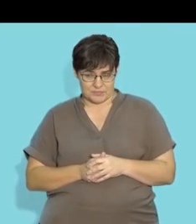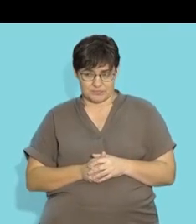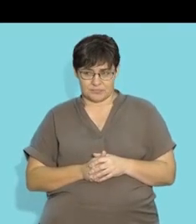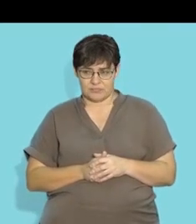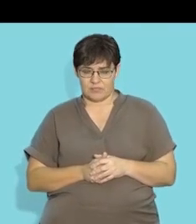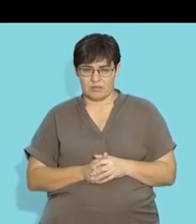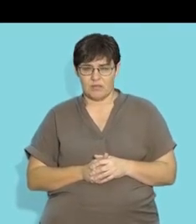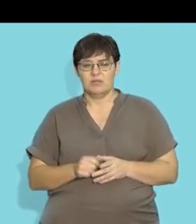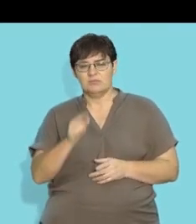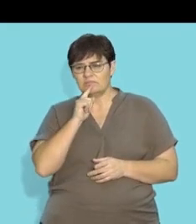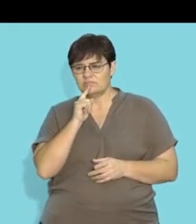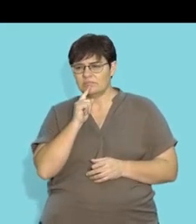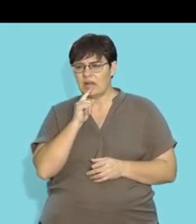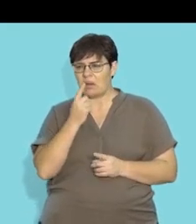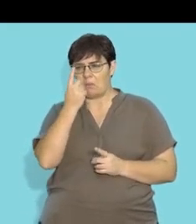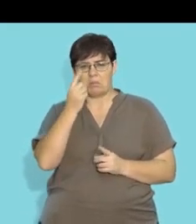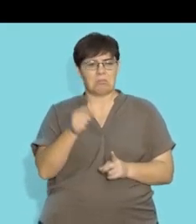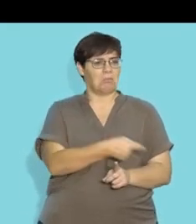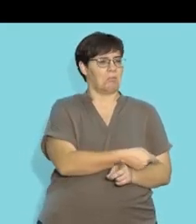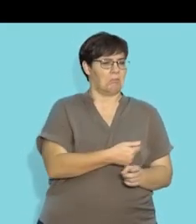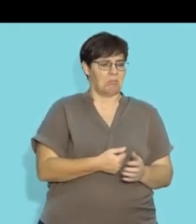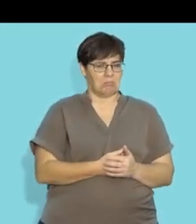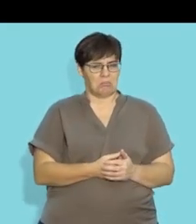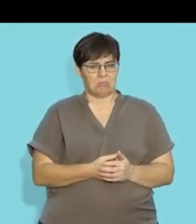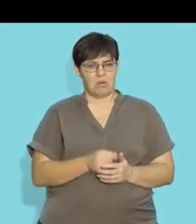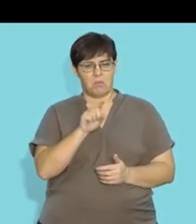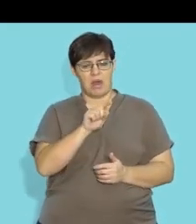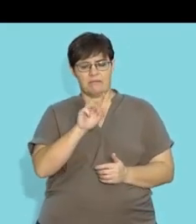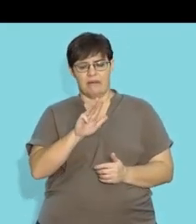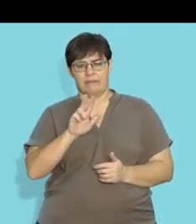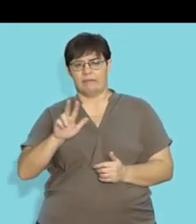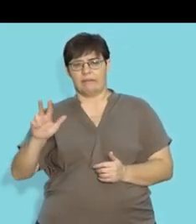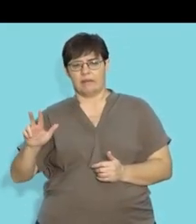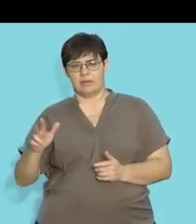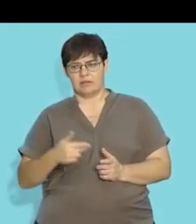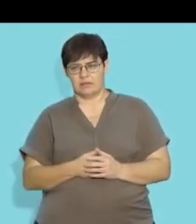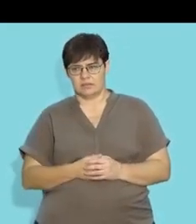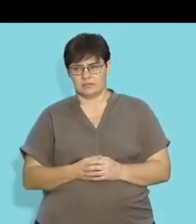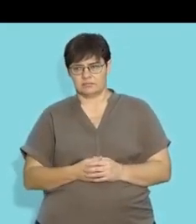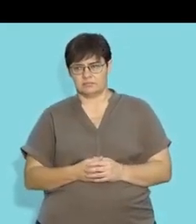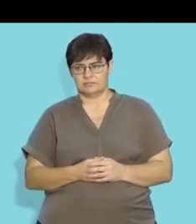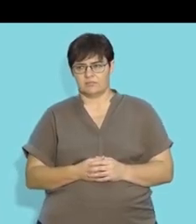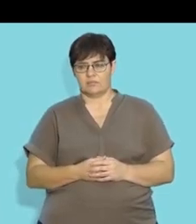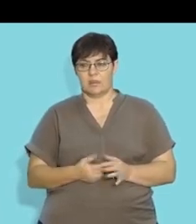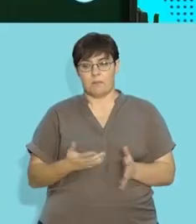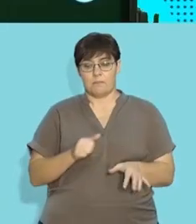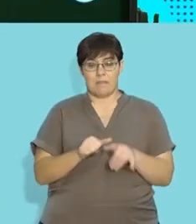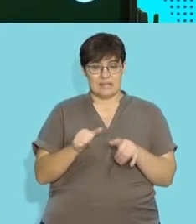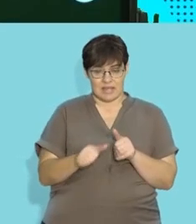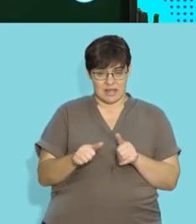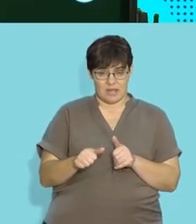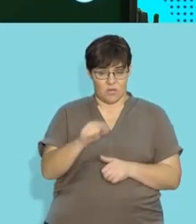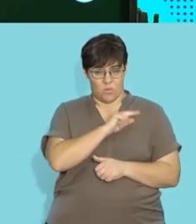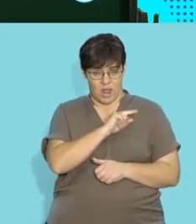there's kind of an outlier there, something different in 1988. Okay? They could be